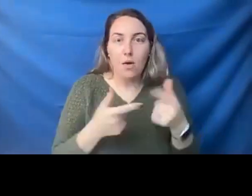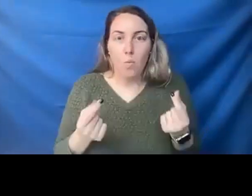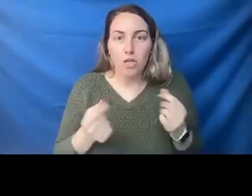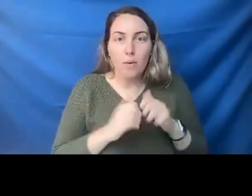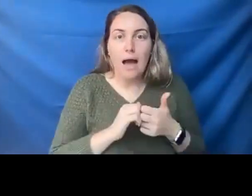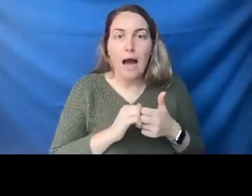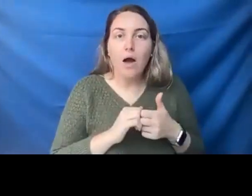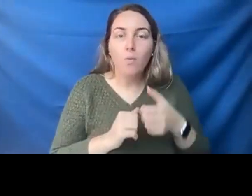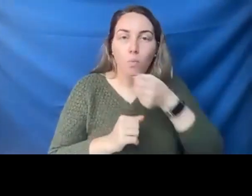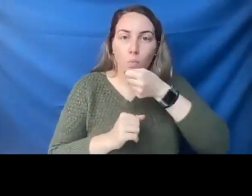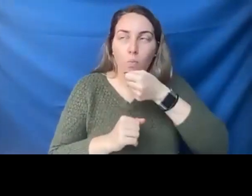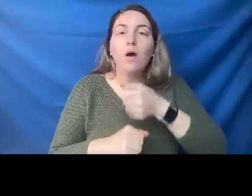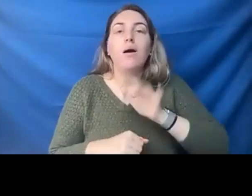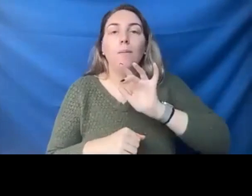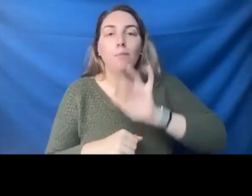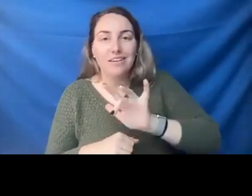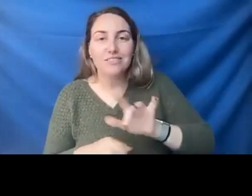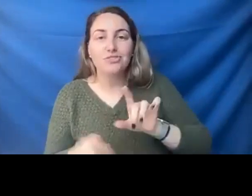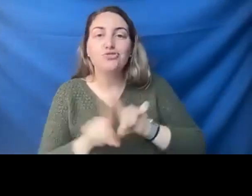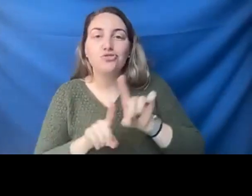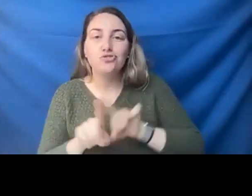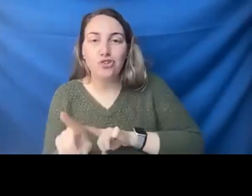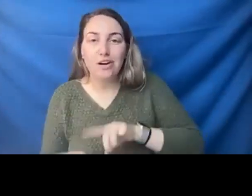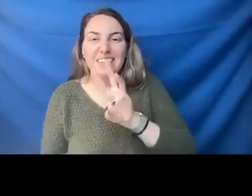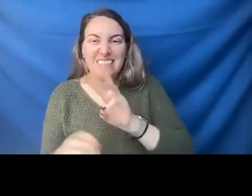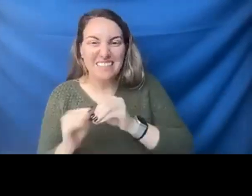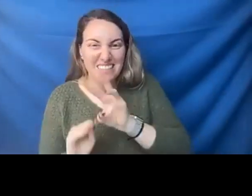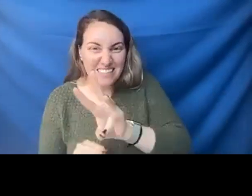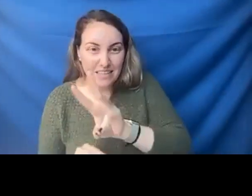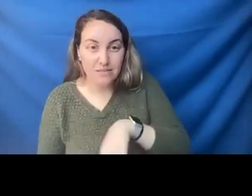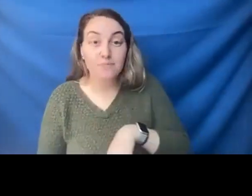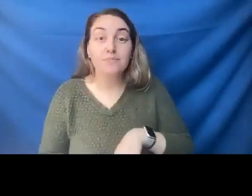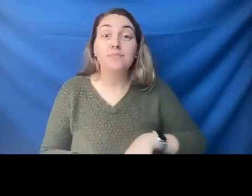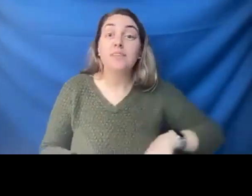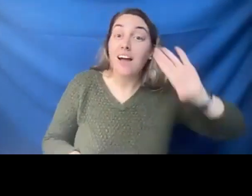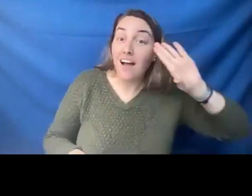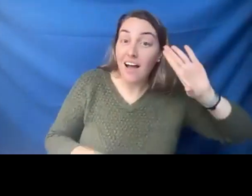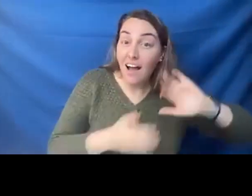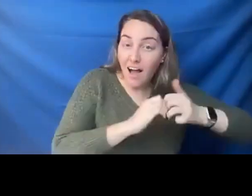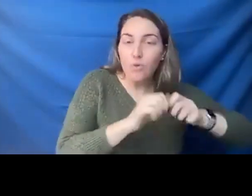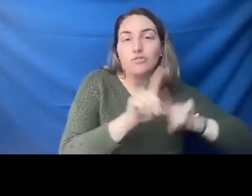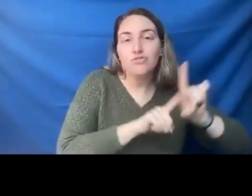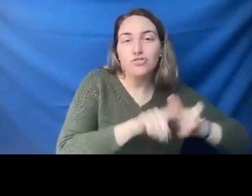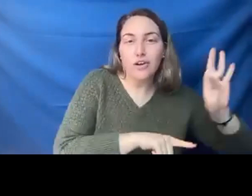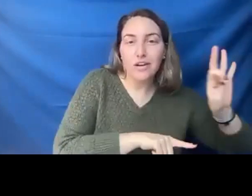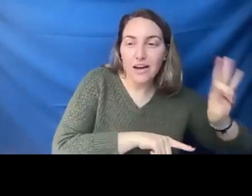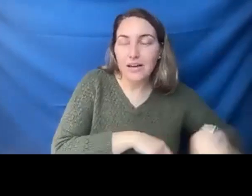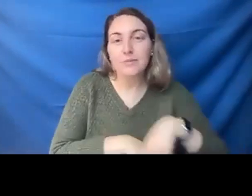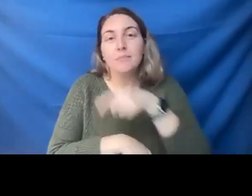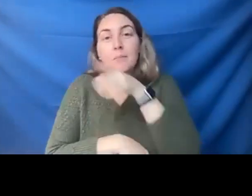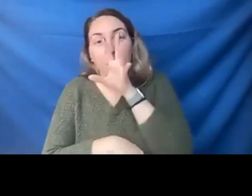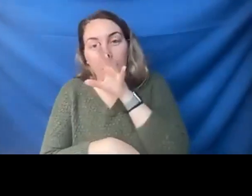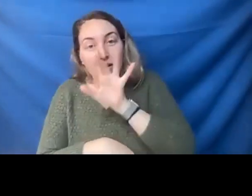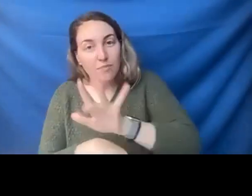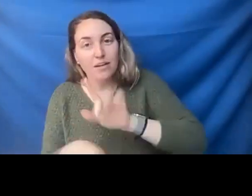once again, that is *9 to raise your hand on the phone, and *6 to mute yourself or unmute yourself once you have been